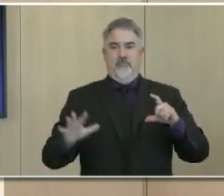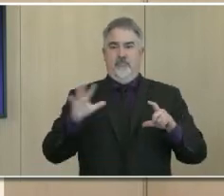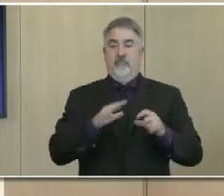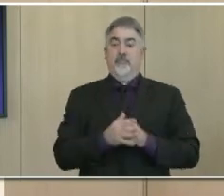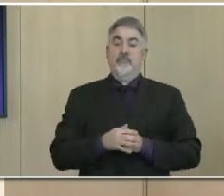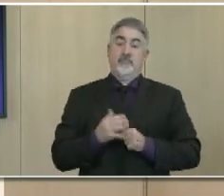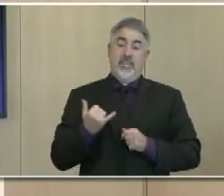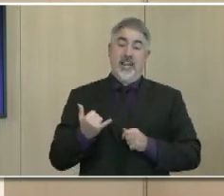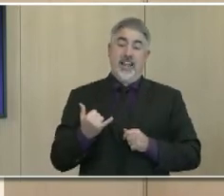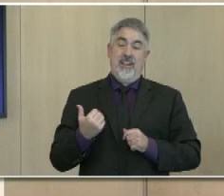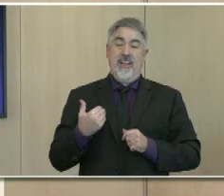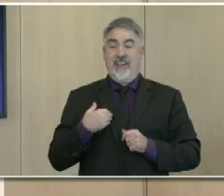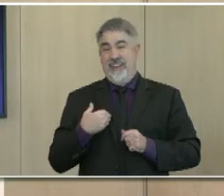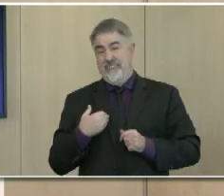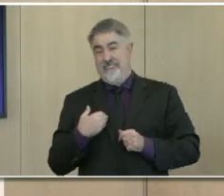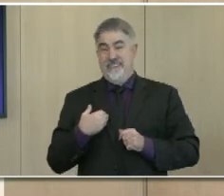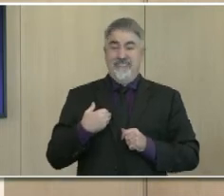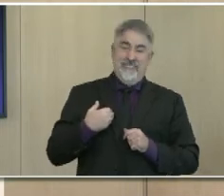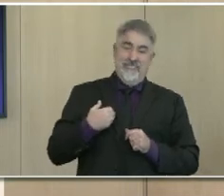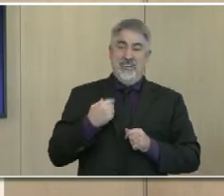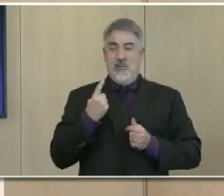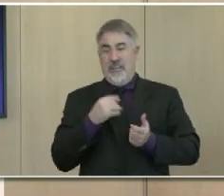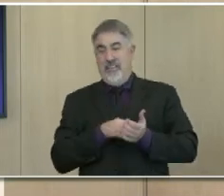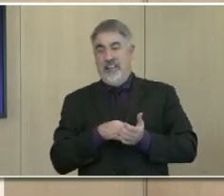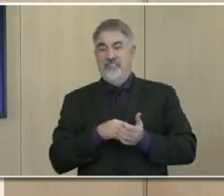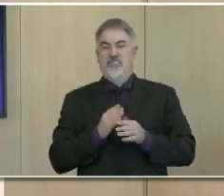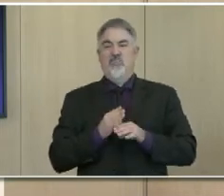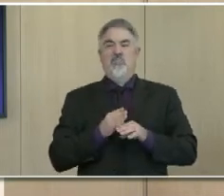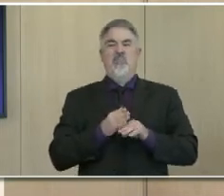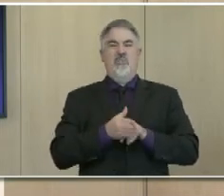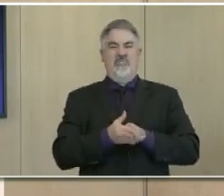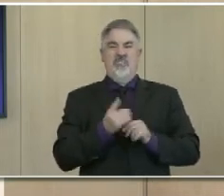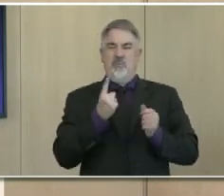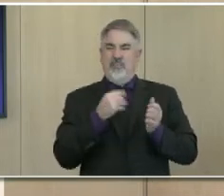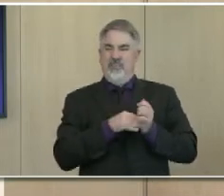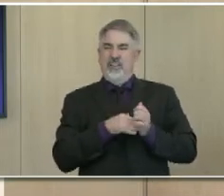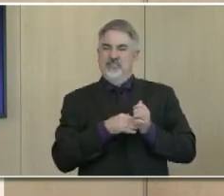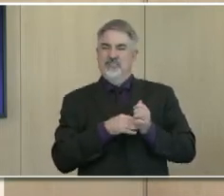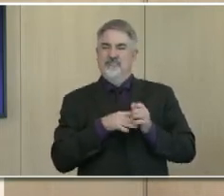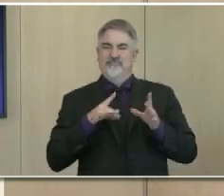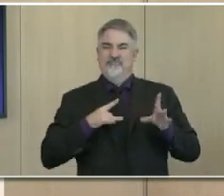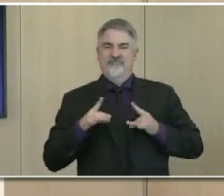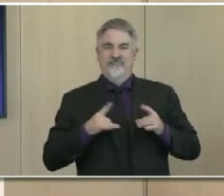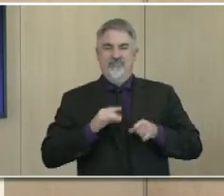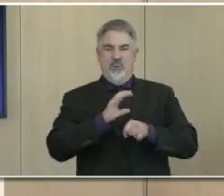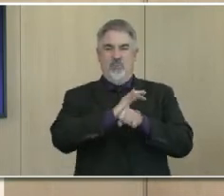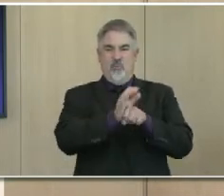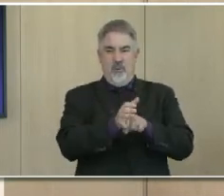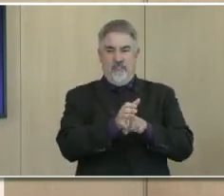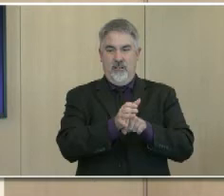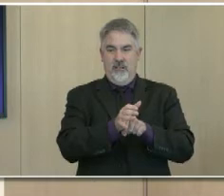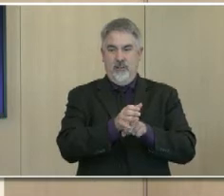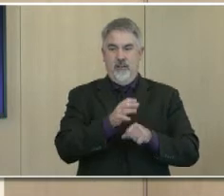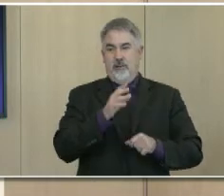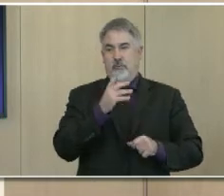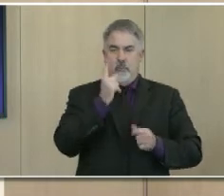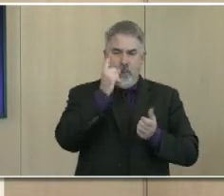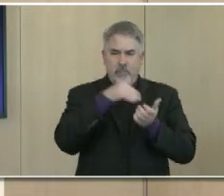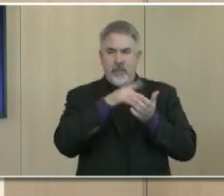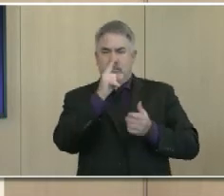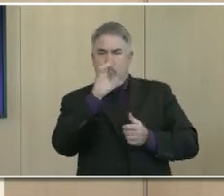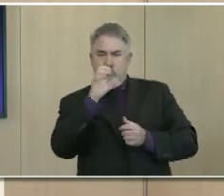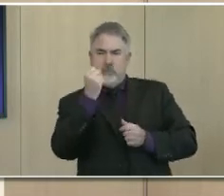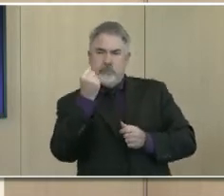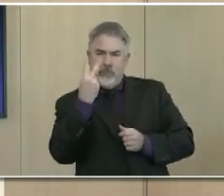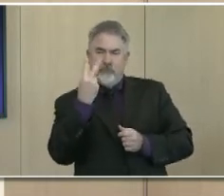reached a milestone with over 1,000 cases. To be exact, 1,112